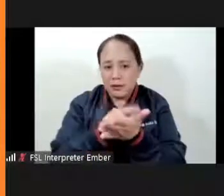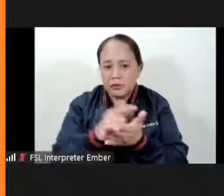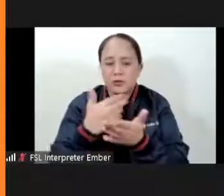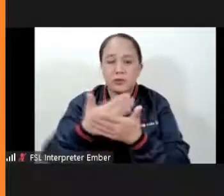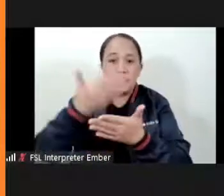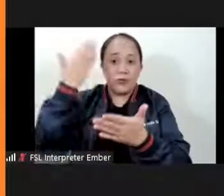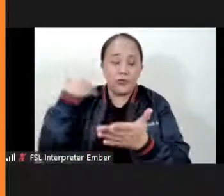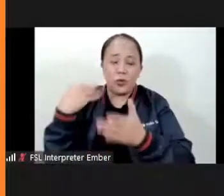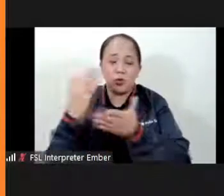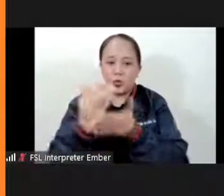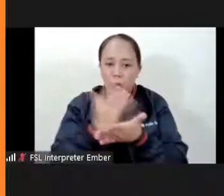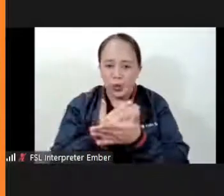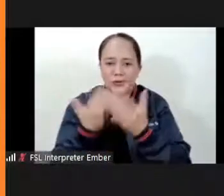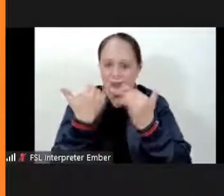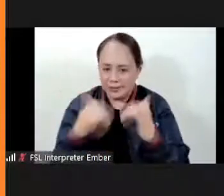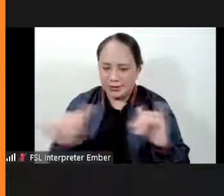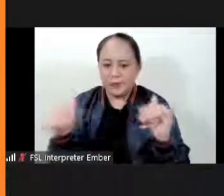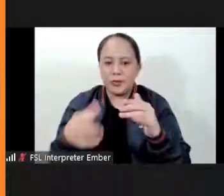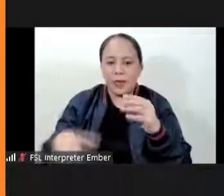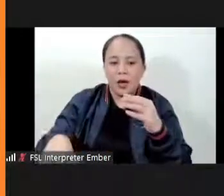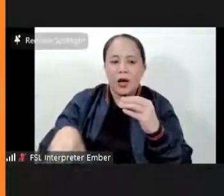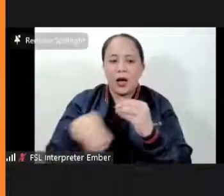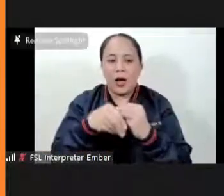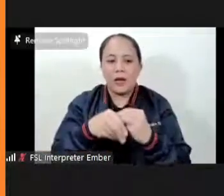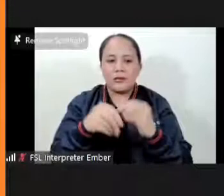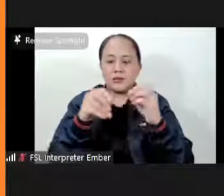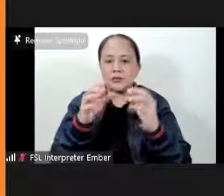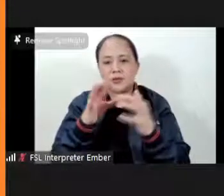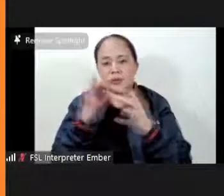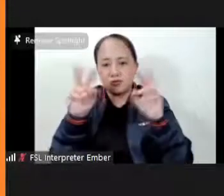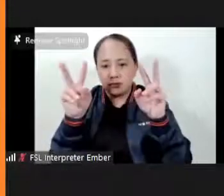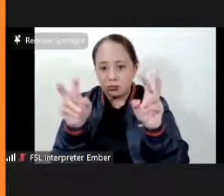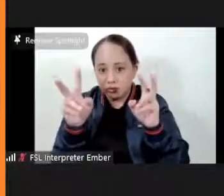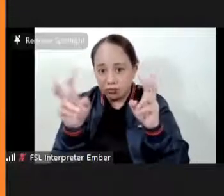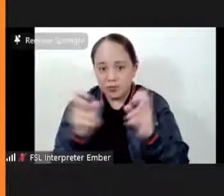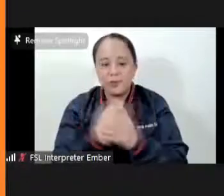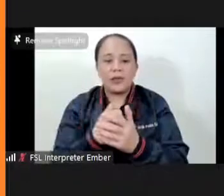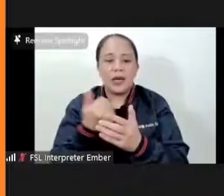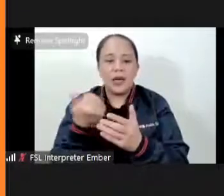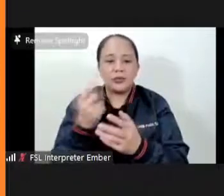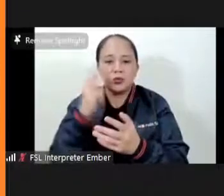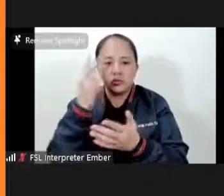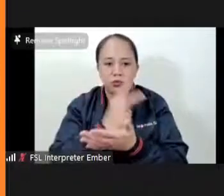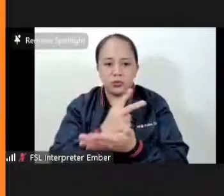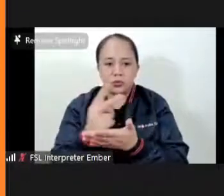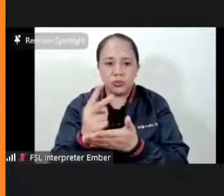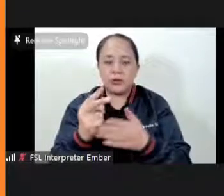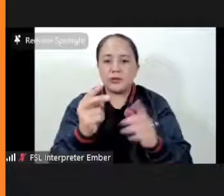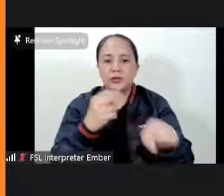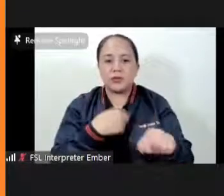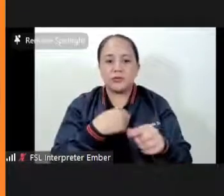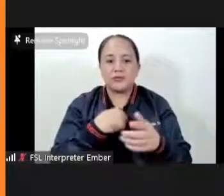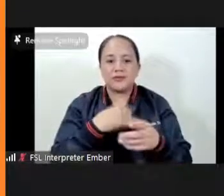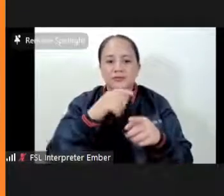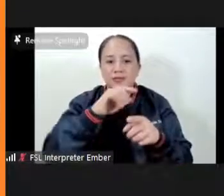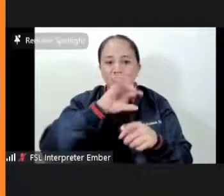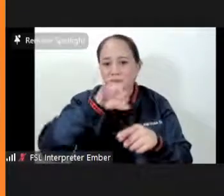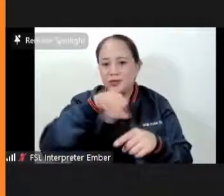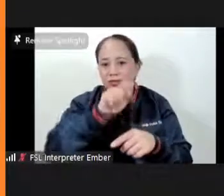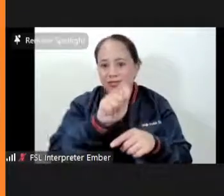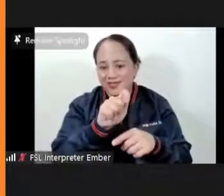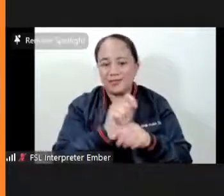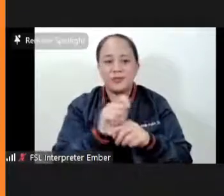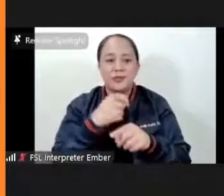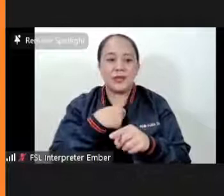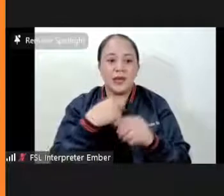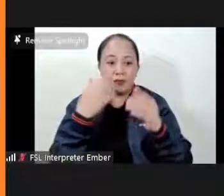previous courses, as well as additional special topics, and also for their 2-week on-site practicum, when the conditions